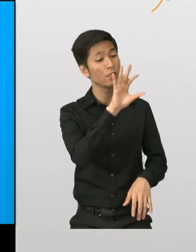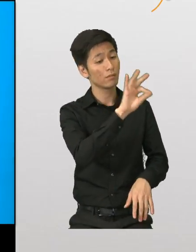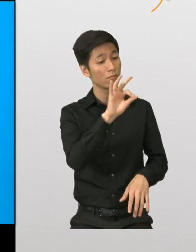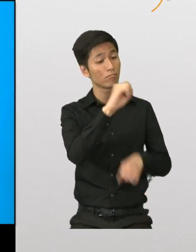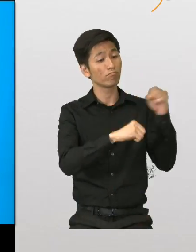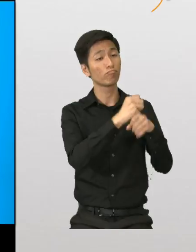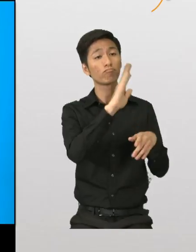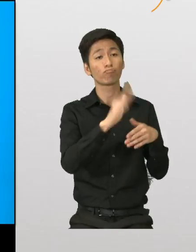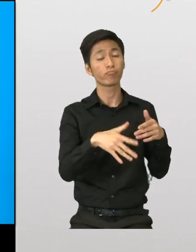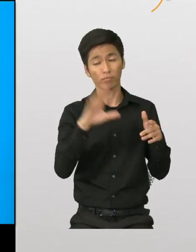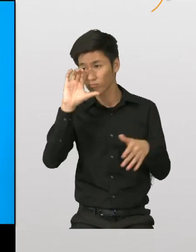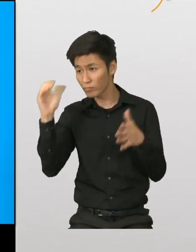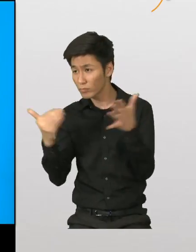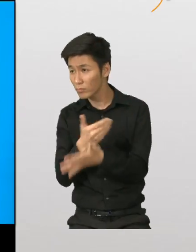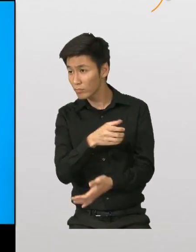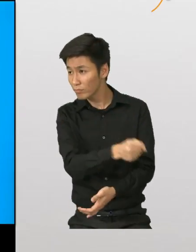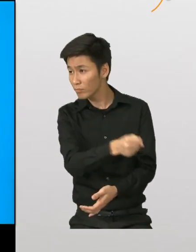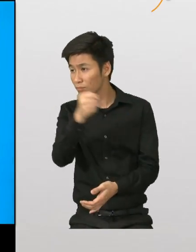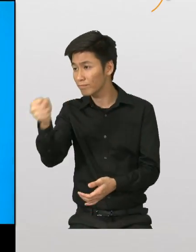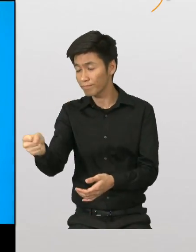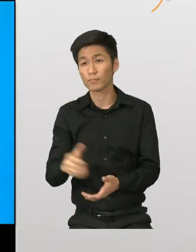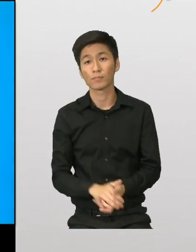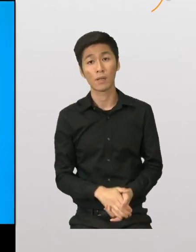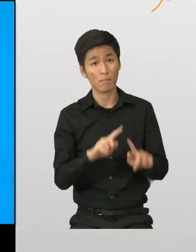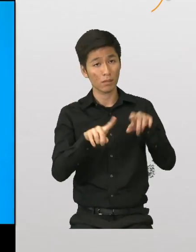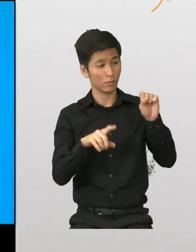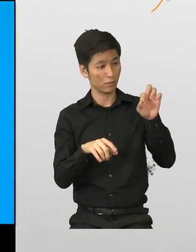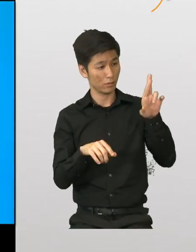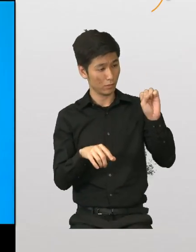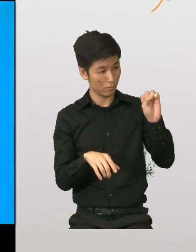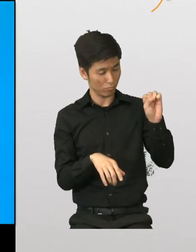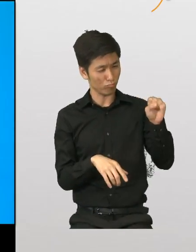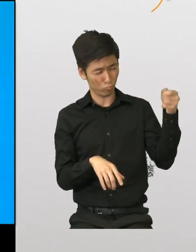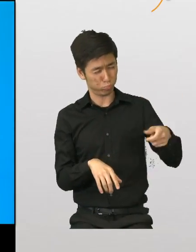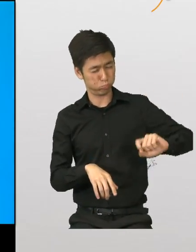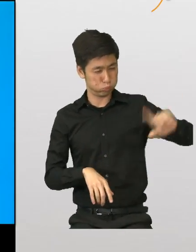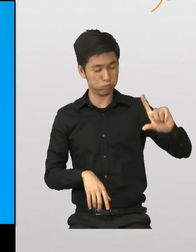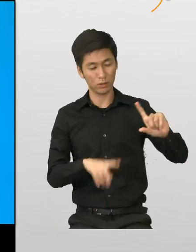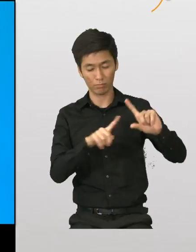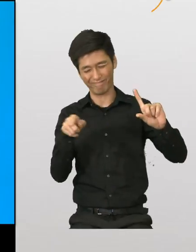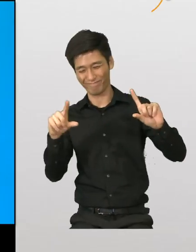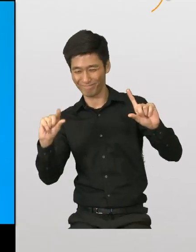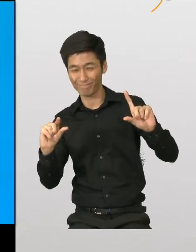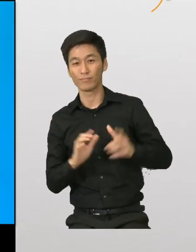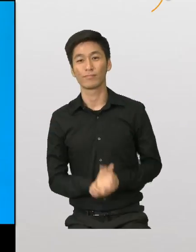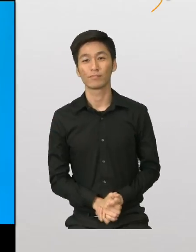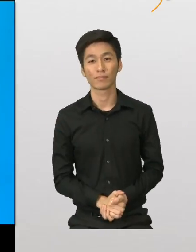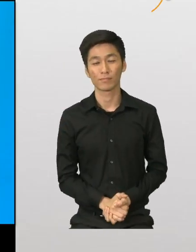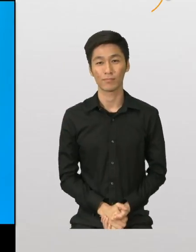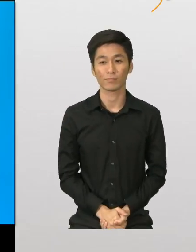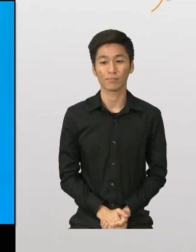But the terms will be less generous than SIRS because there'll be less financial upside. There's social merit in it,